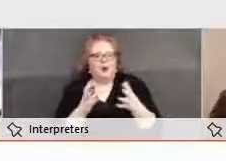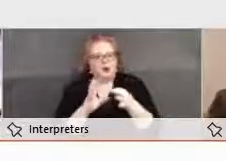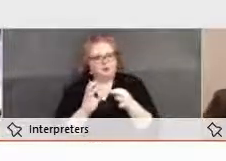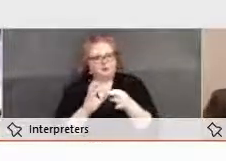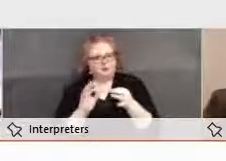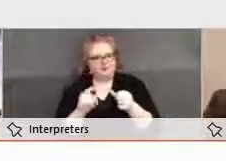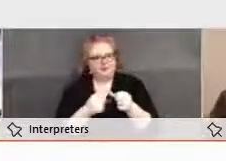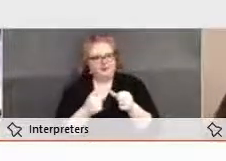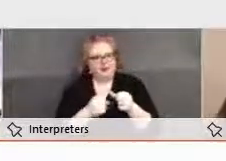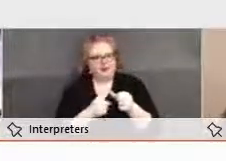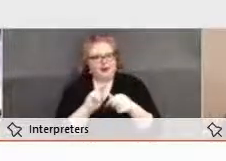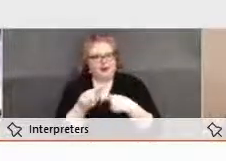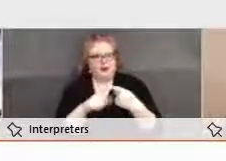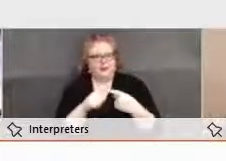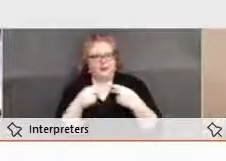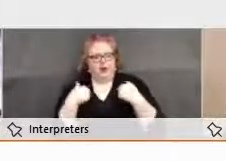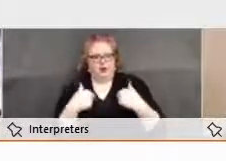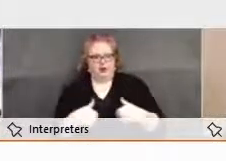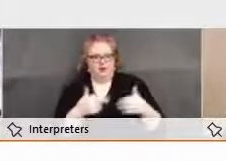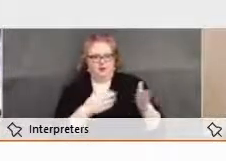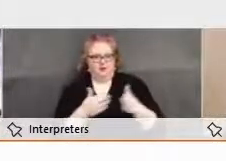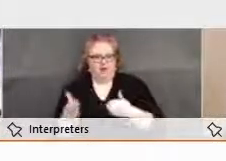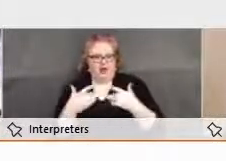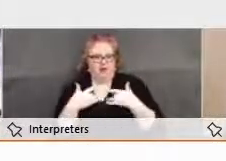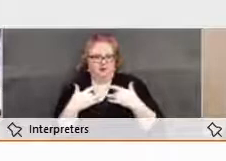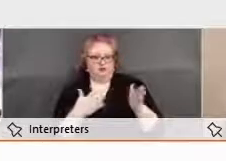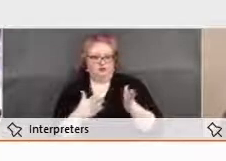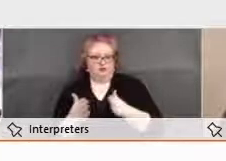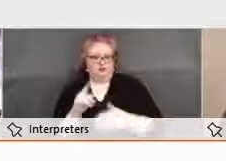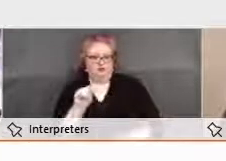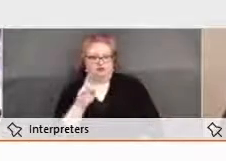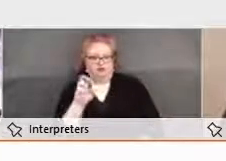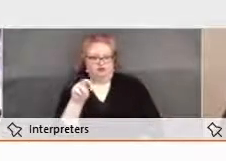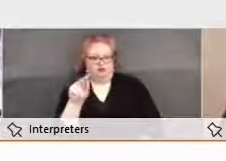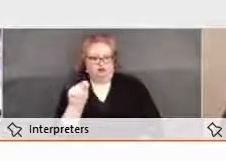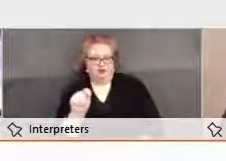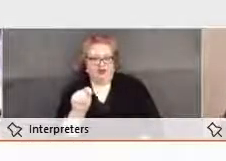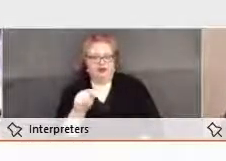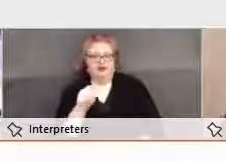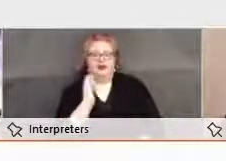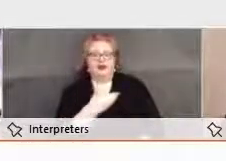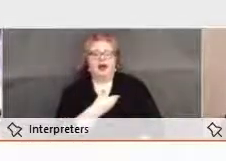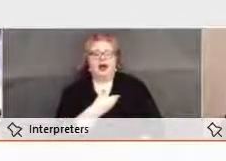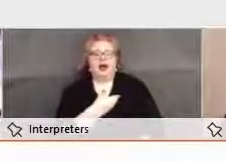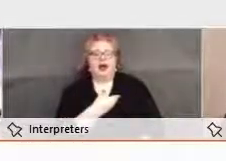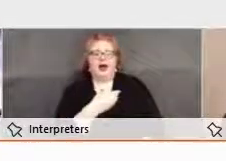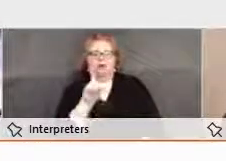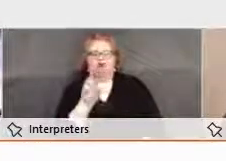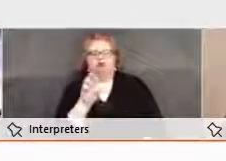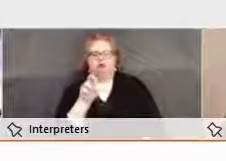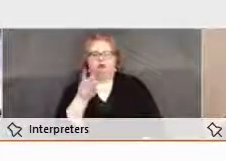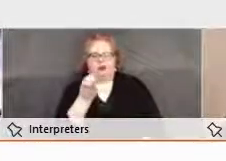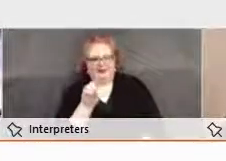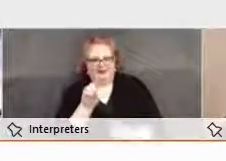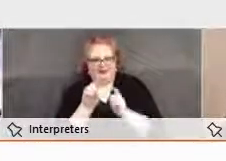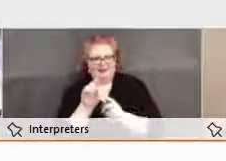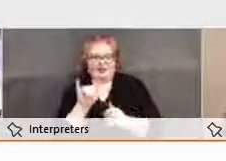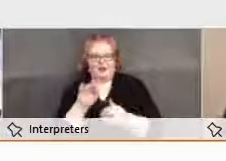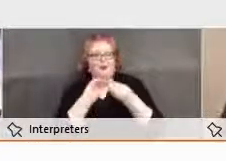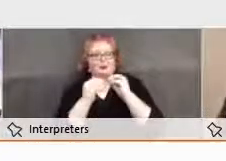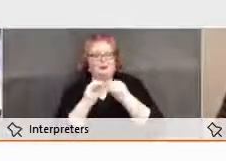claims trend, and it's important to understand that these numbers include the